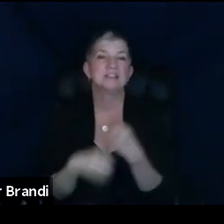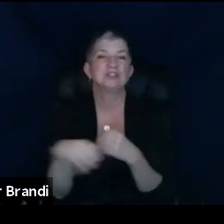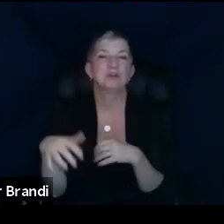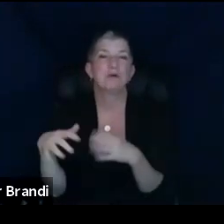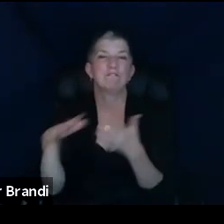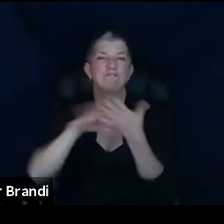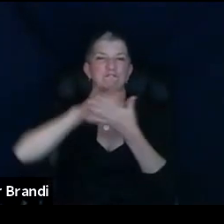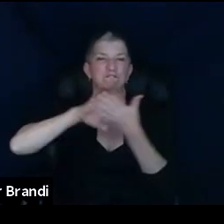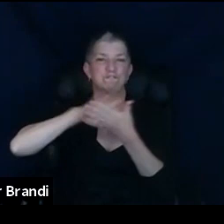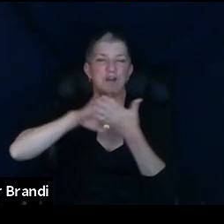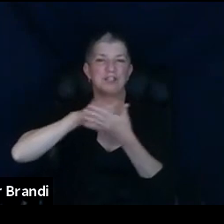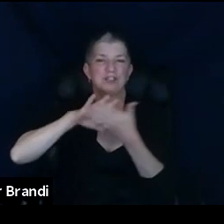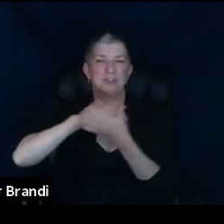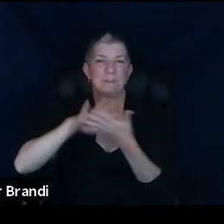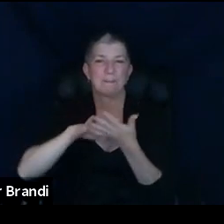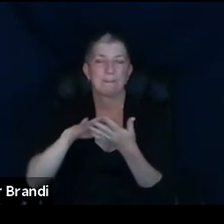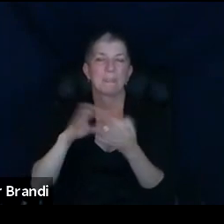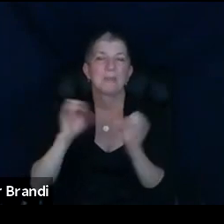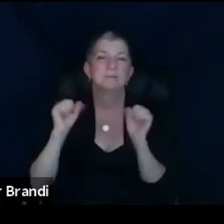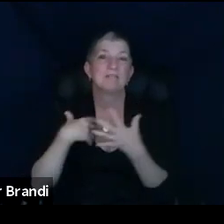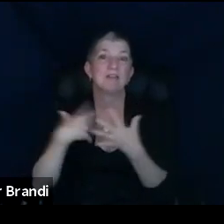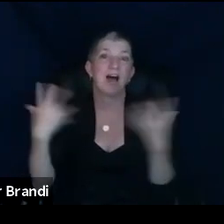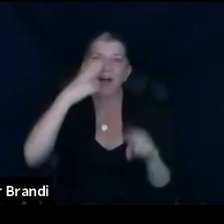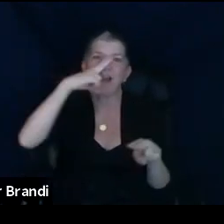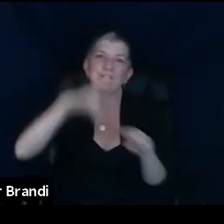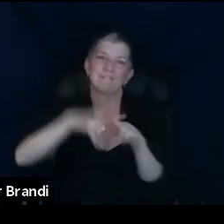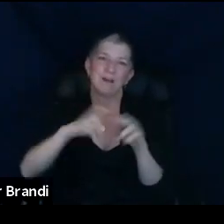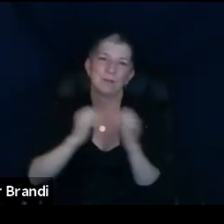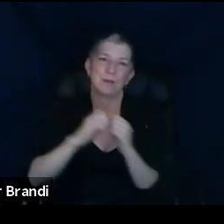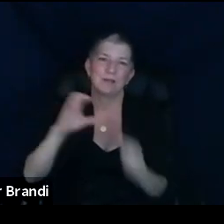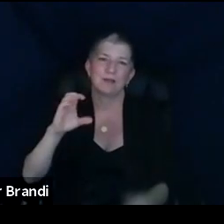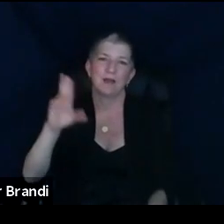pieces. You can have a lot of fun with cupping.